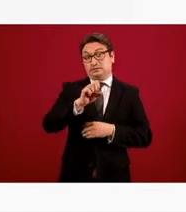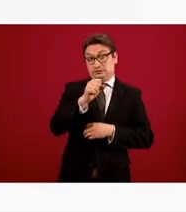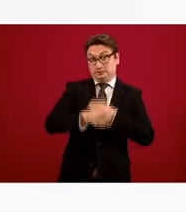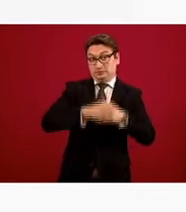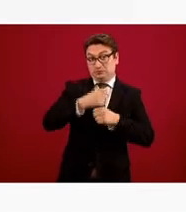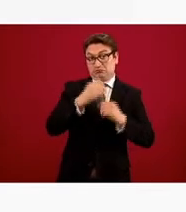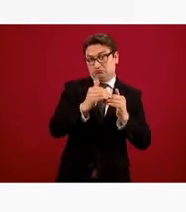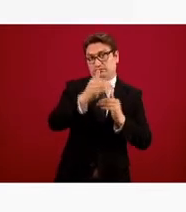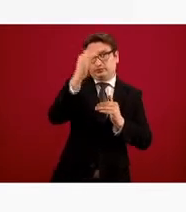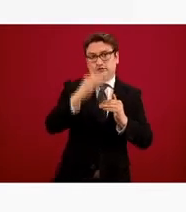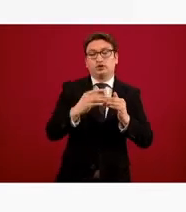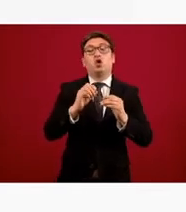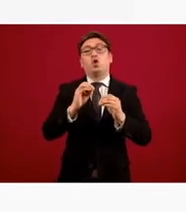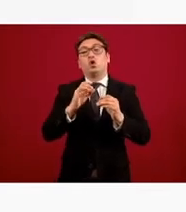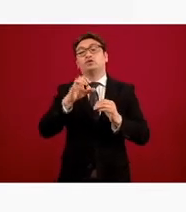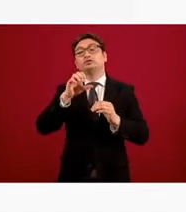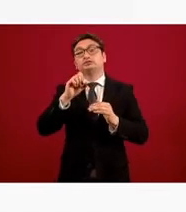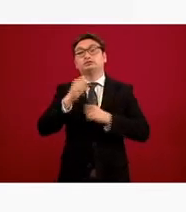not require hospitalization.